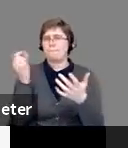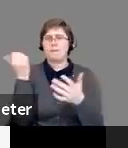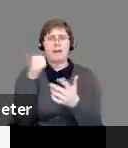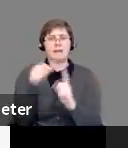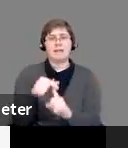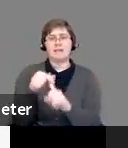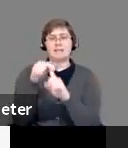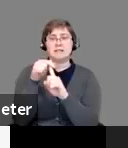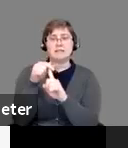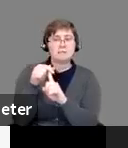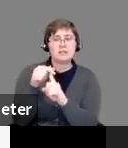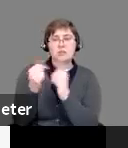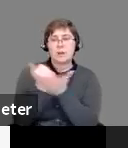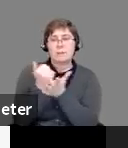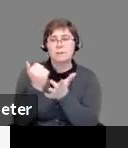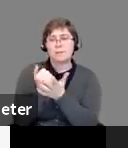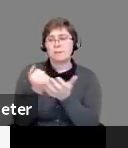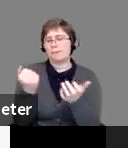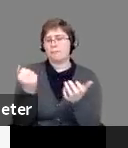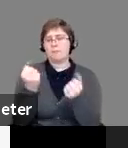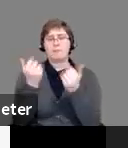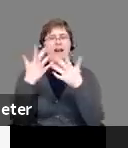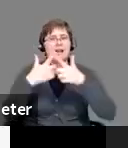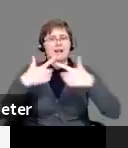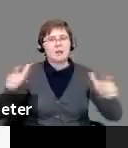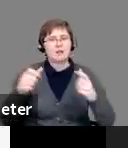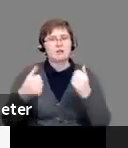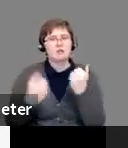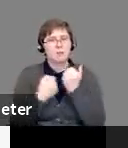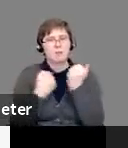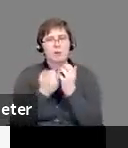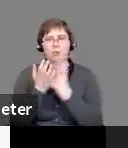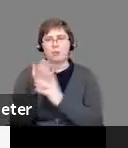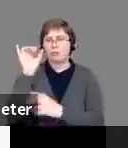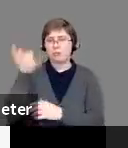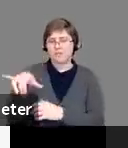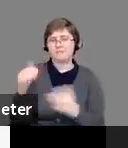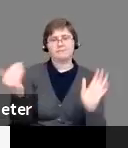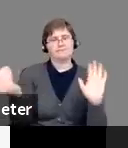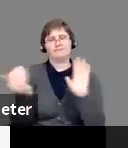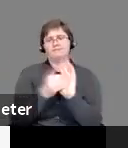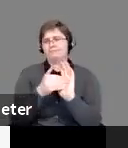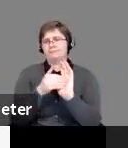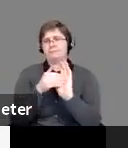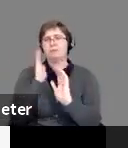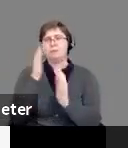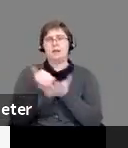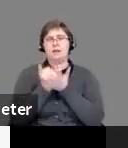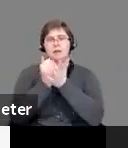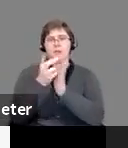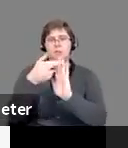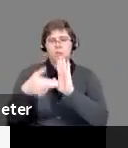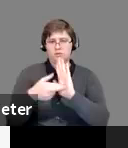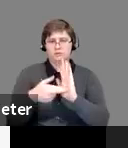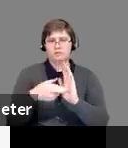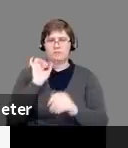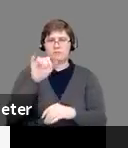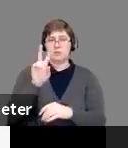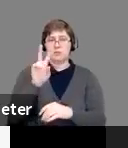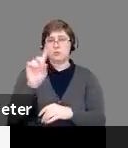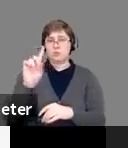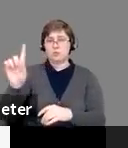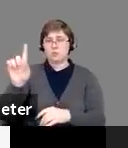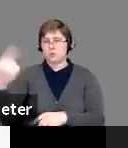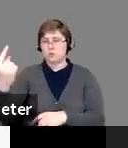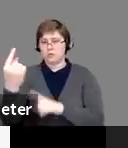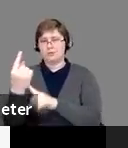special assistance you might need, multilingual support. Again, they're going to help you register. So again, that's just for what 211 is for